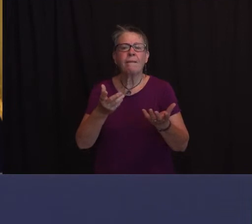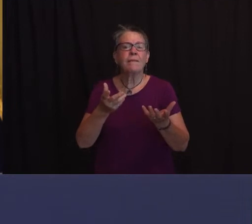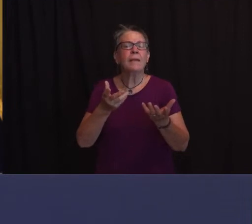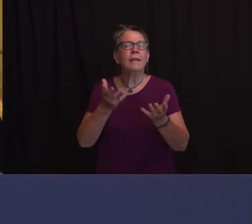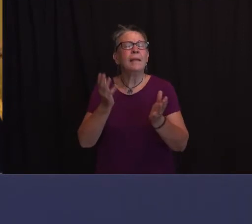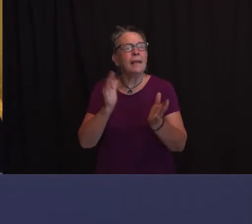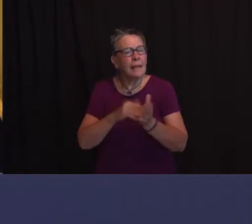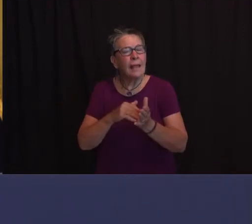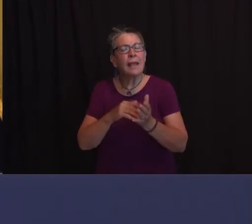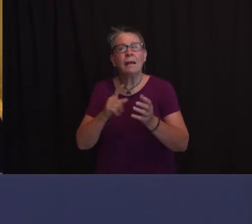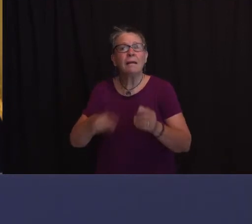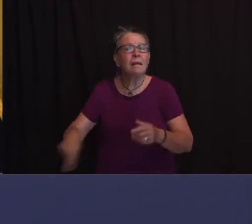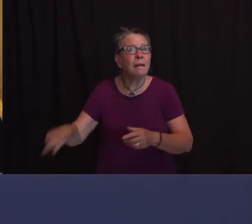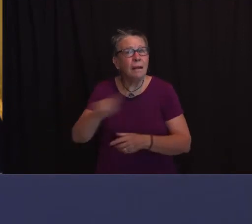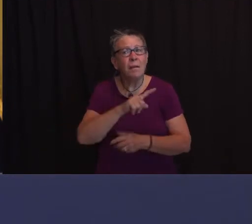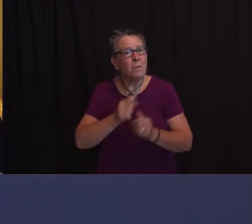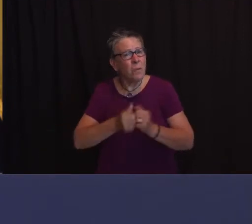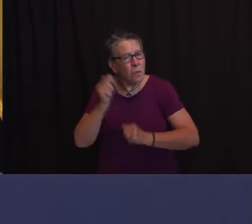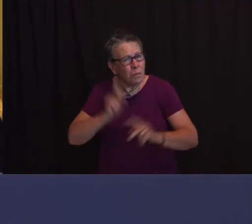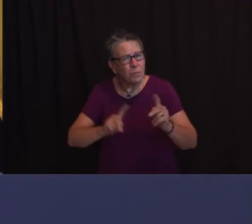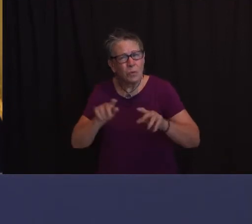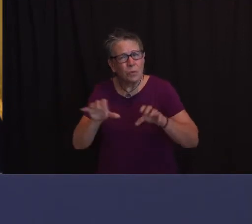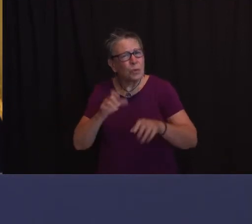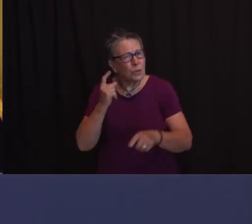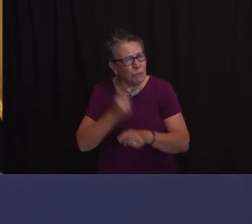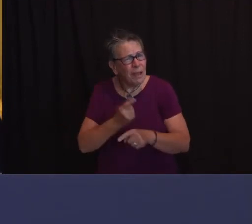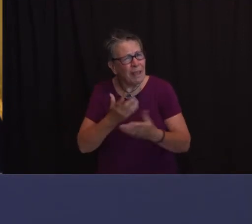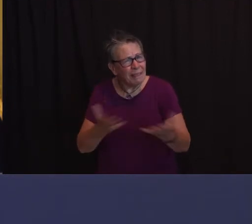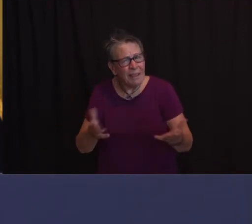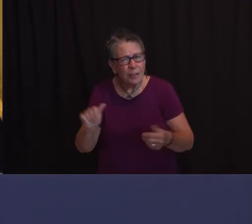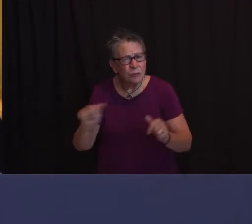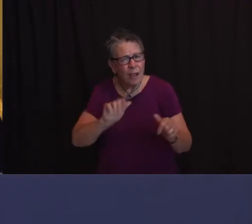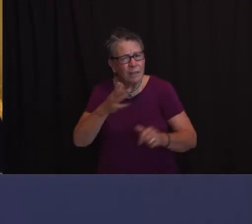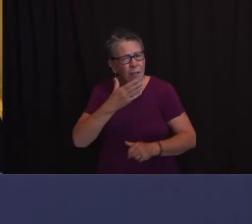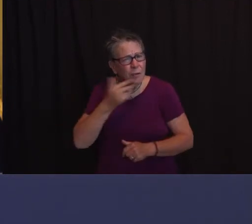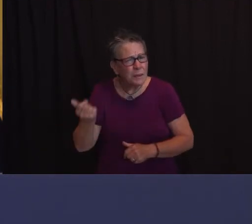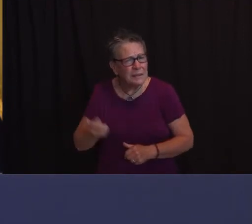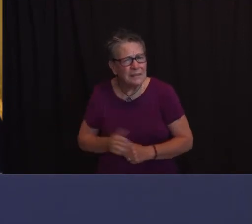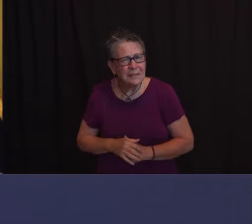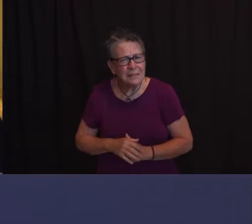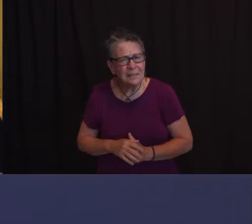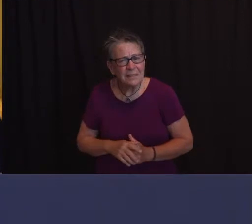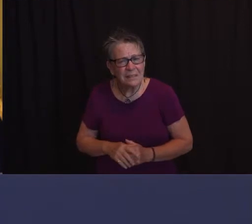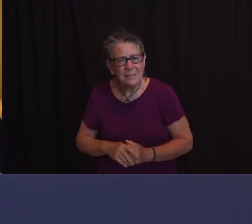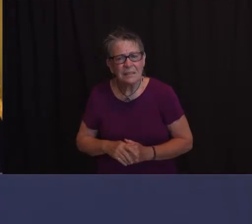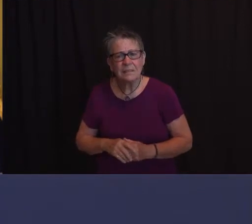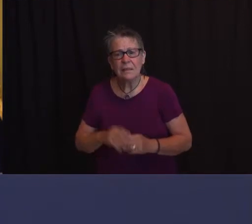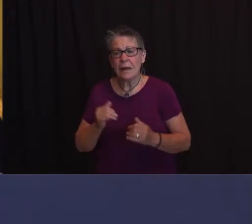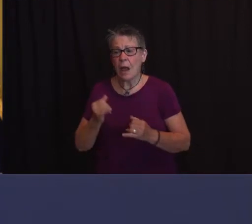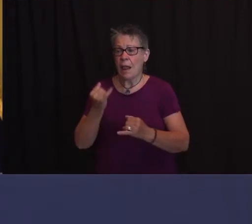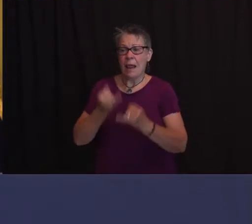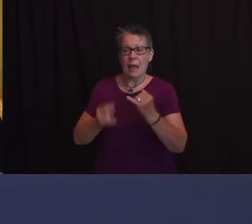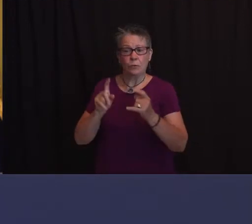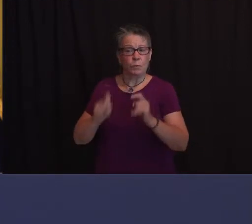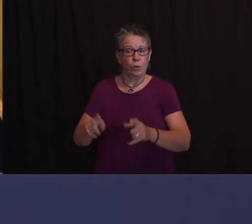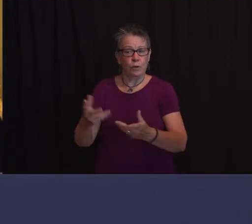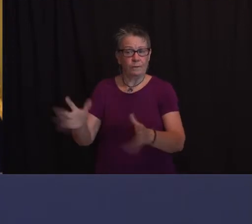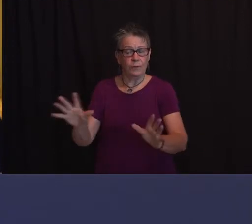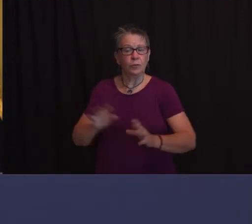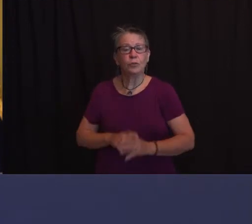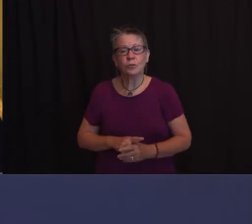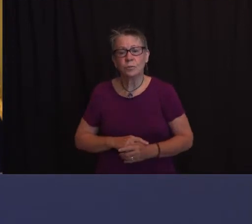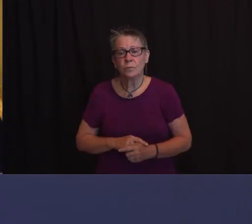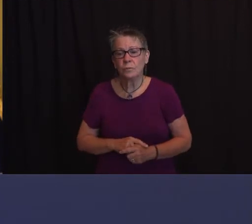them. With that, Nikita, good afternoon. We'll take us home here. Good afternoon, Governor. I'm wondering whether New York City's